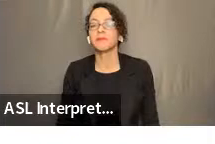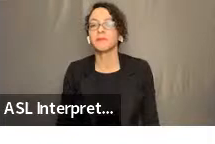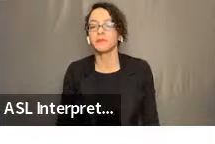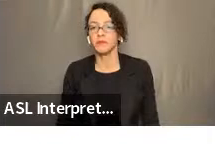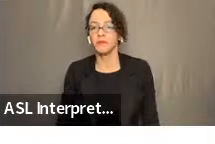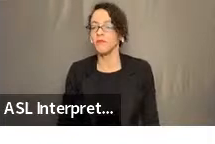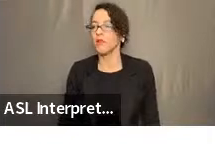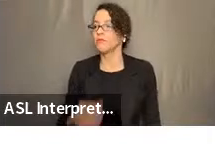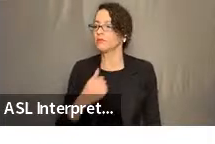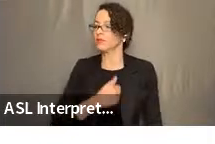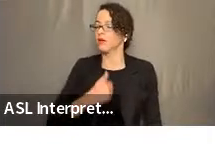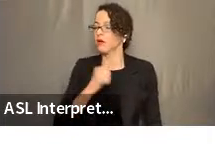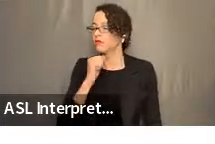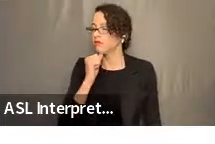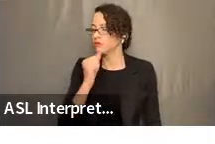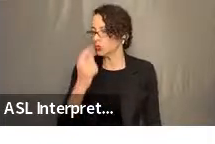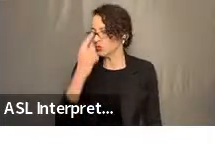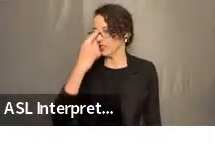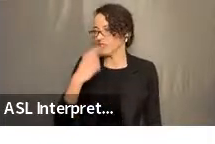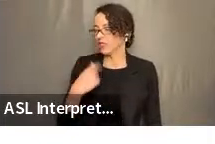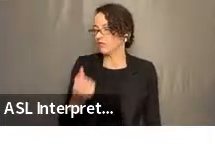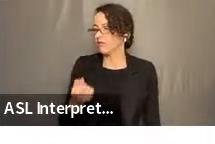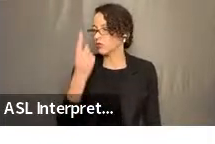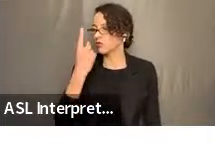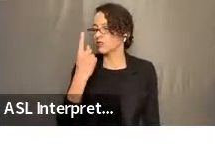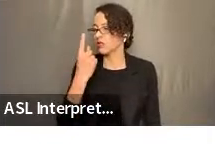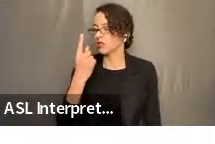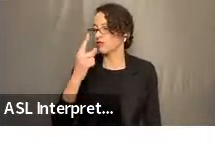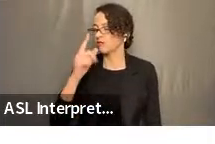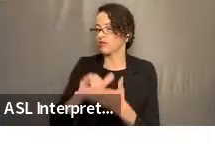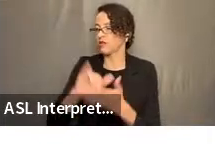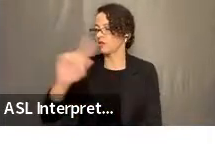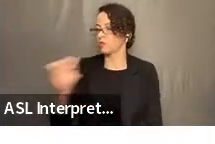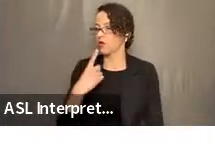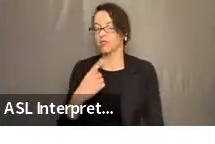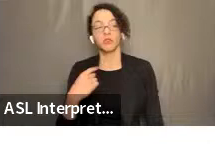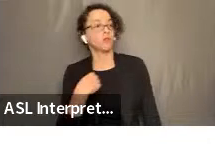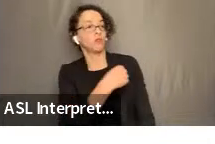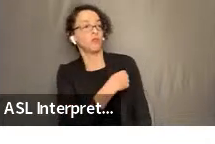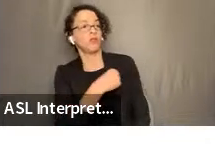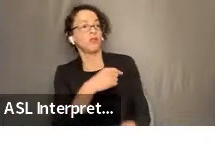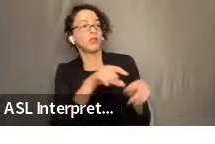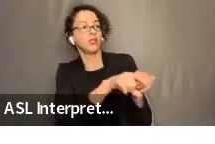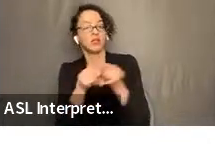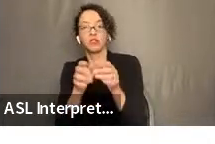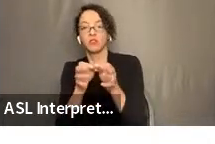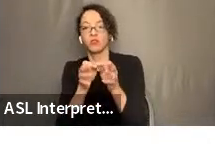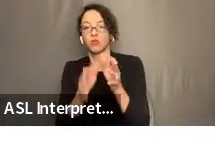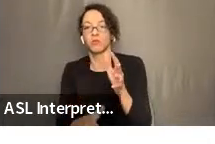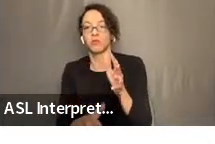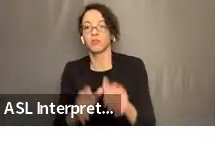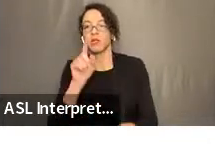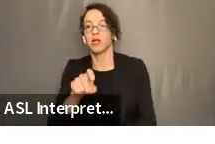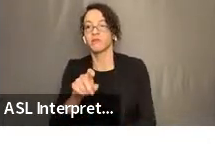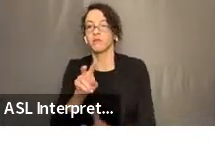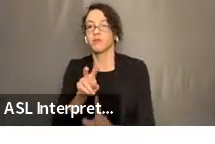sorry, I don't think I understand the question. Oh, as interpreters, we need to be assigned to be